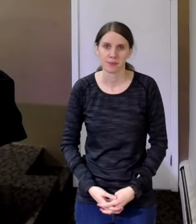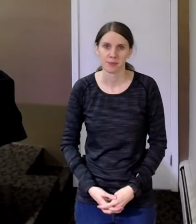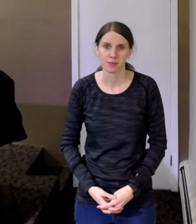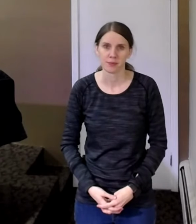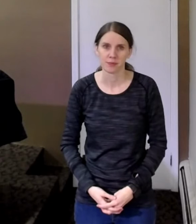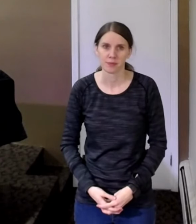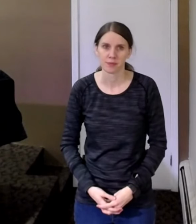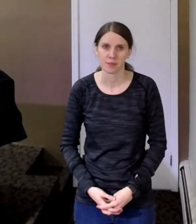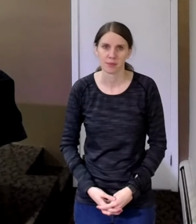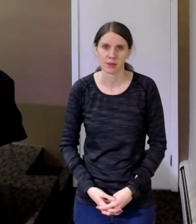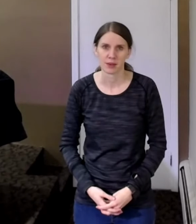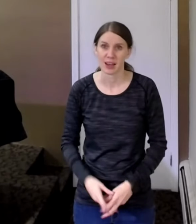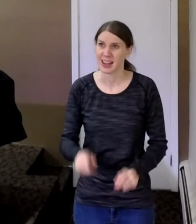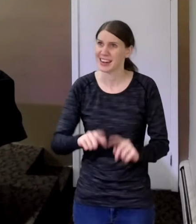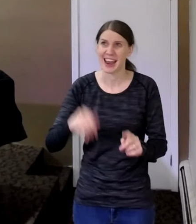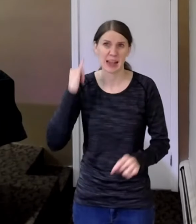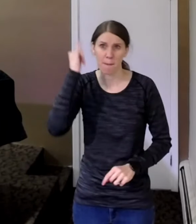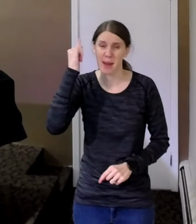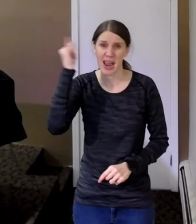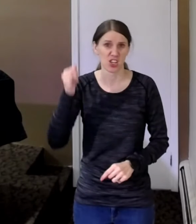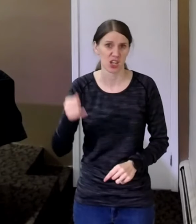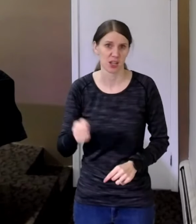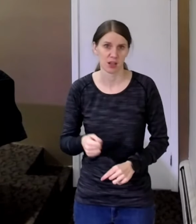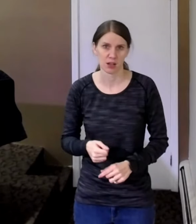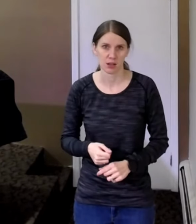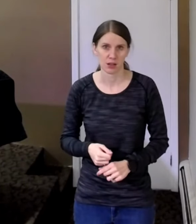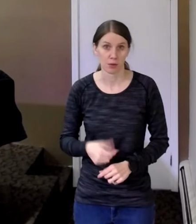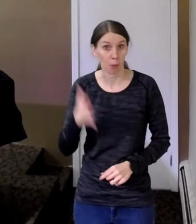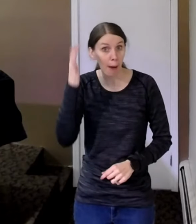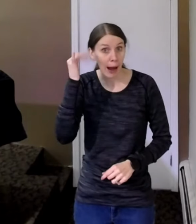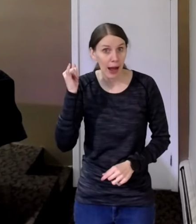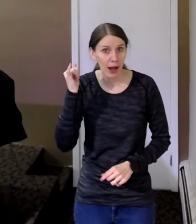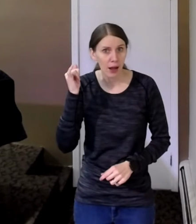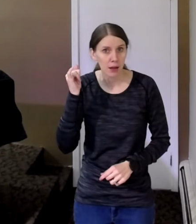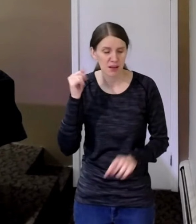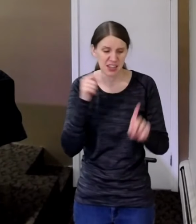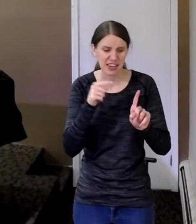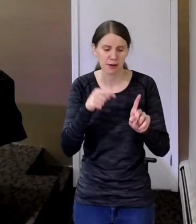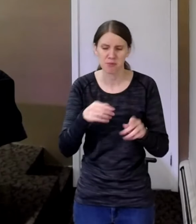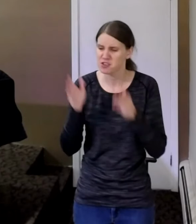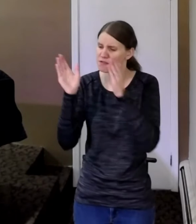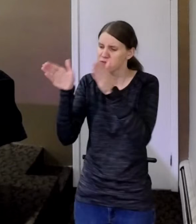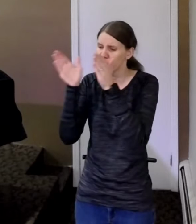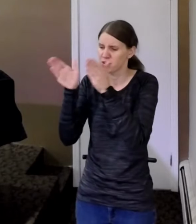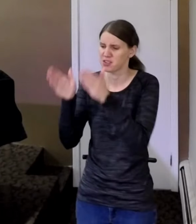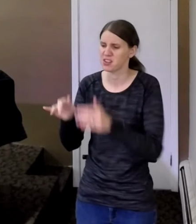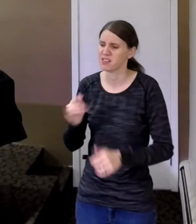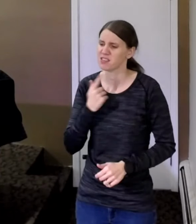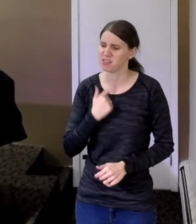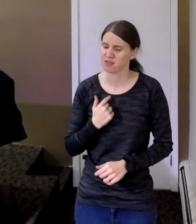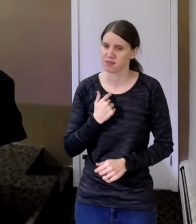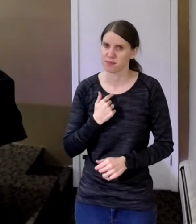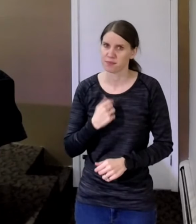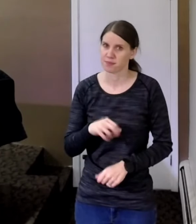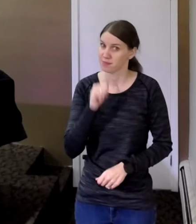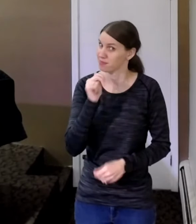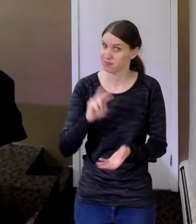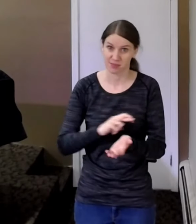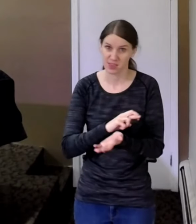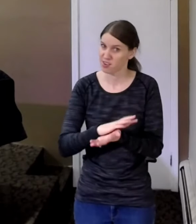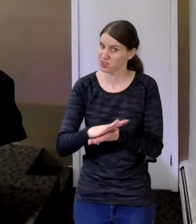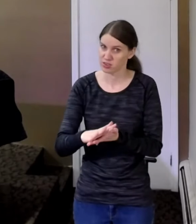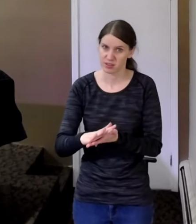Couldn't have imagined it. Why? Because his head was all wrapped up in the lust, not in righteousness.